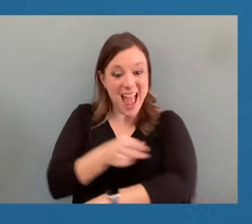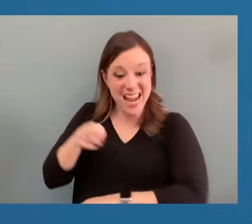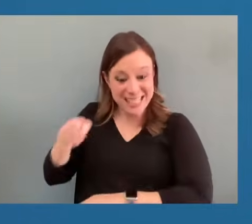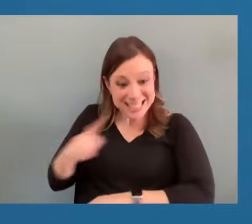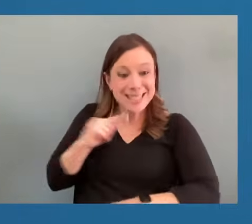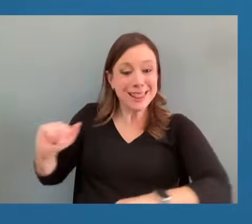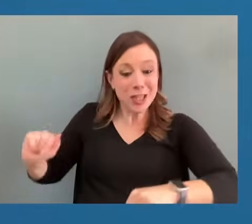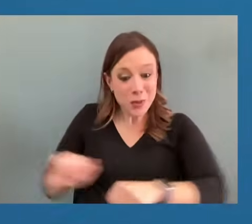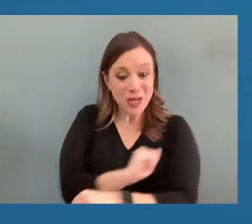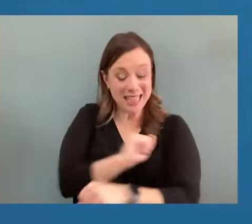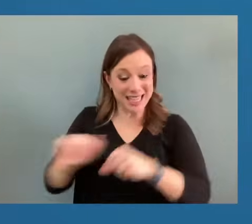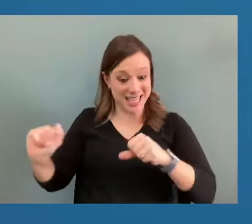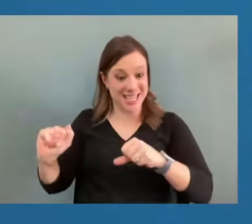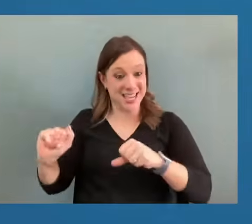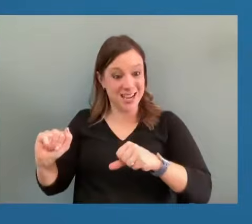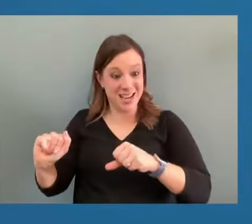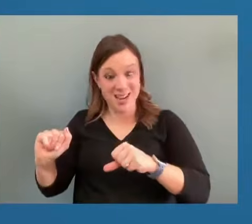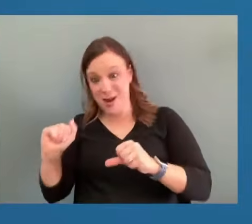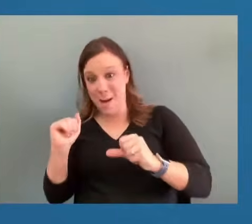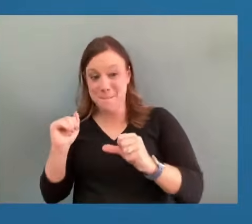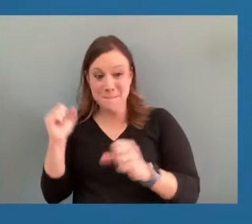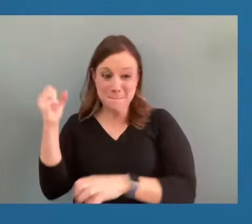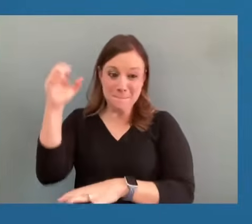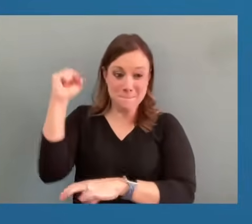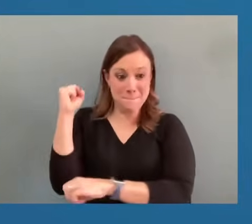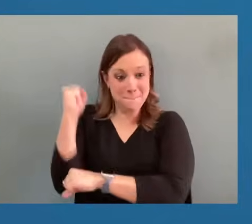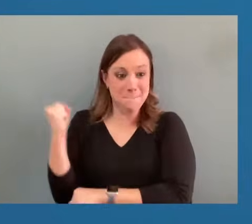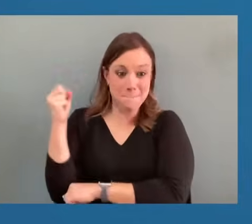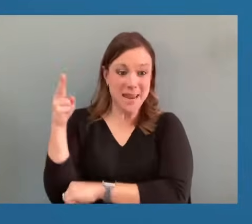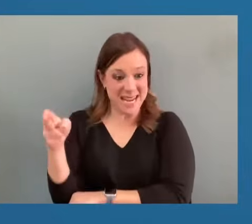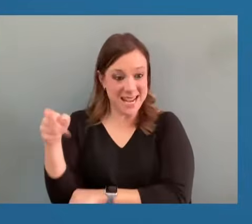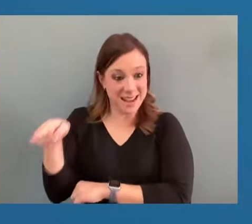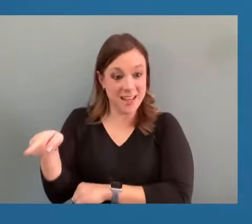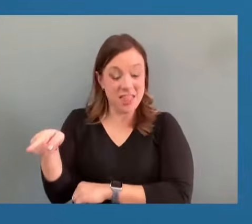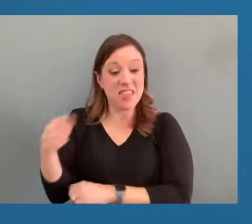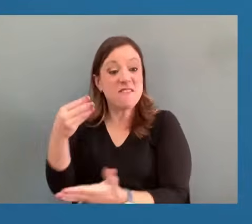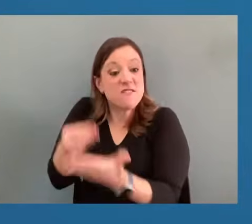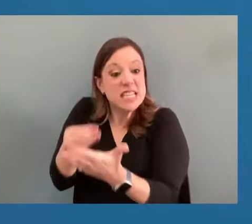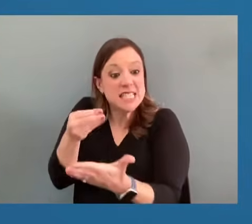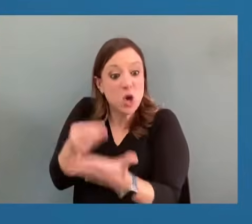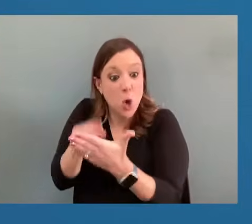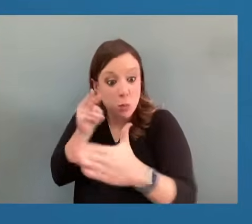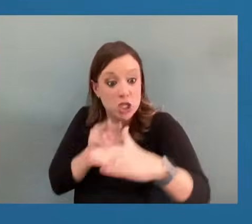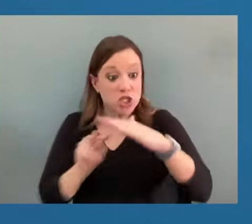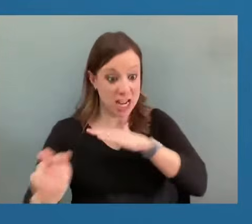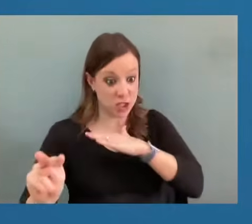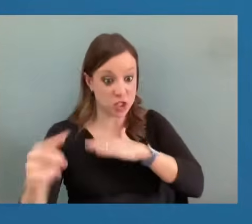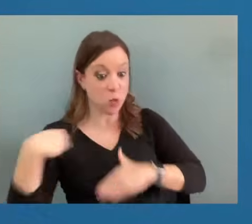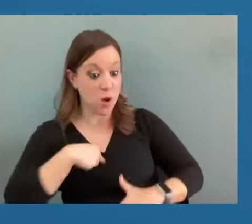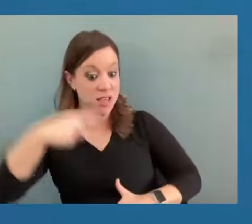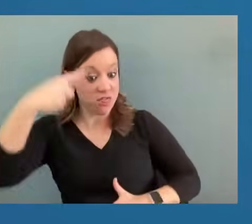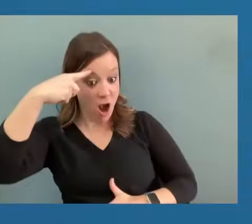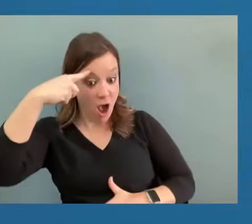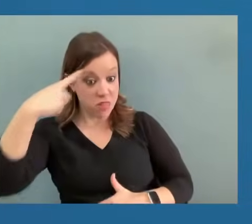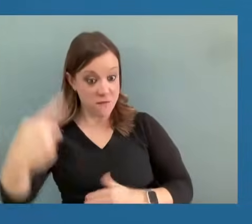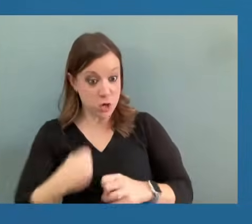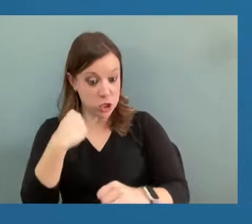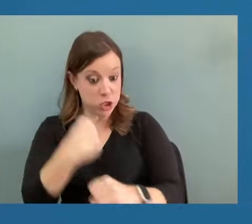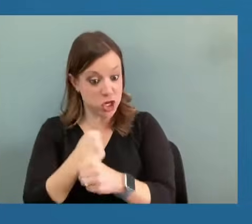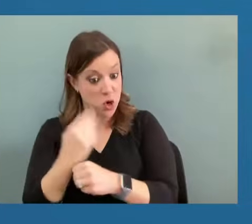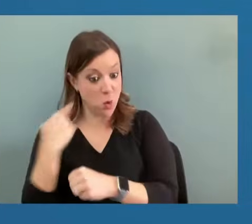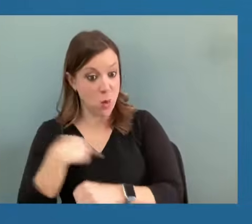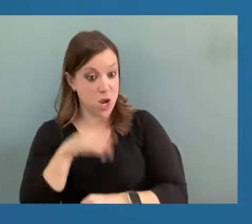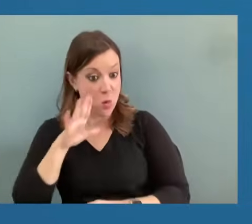projections of what it would raise in a calendar year. We were anticipating that the first year would yield $500 million, and there were concerns of, was